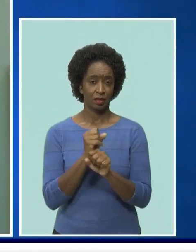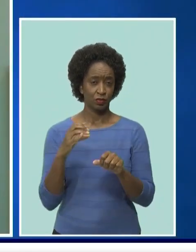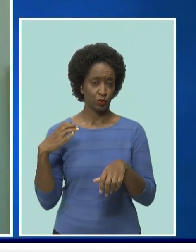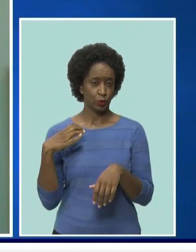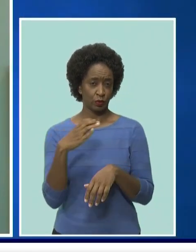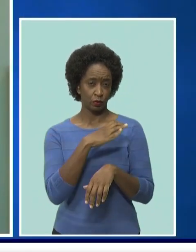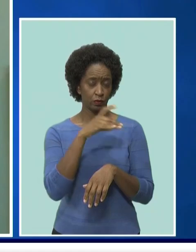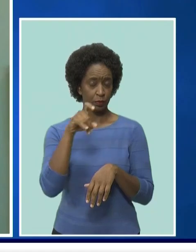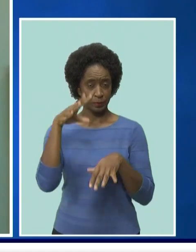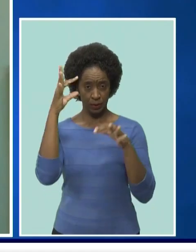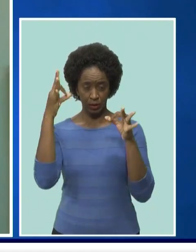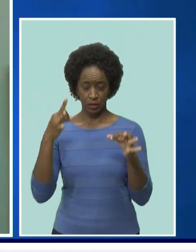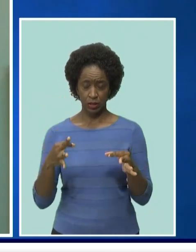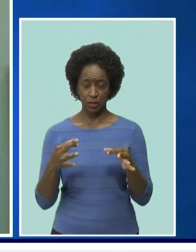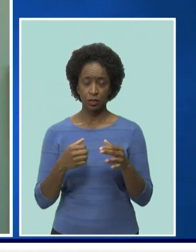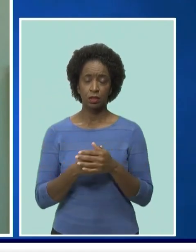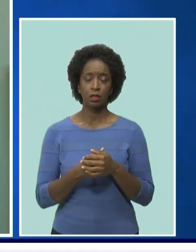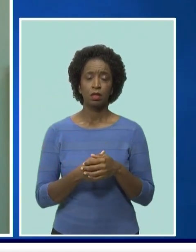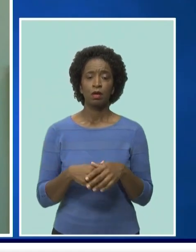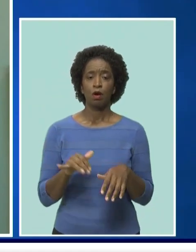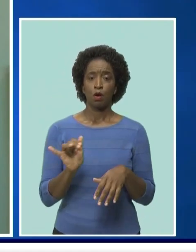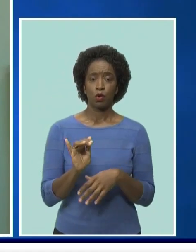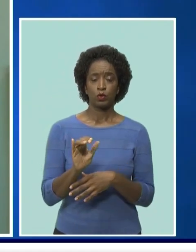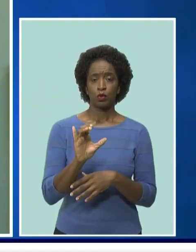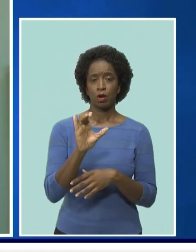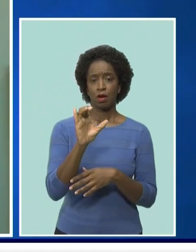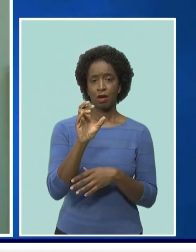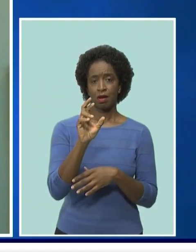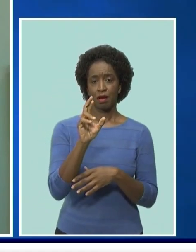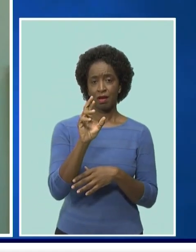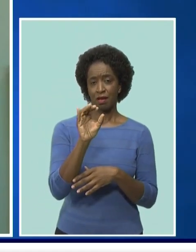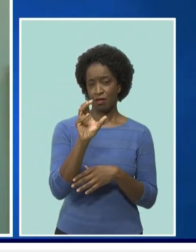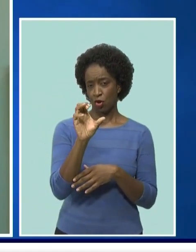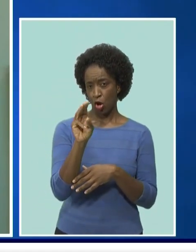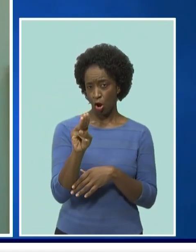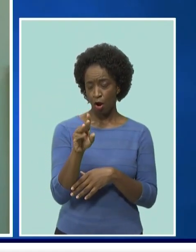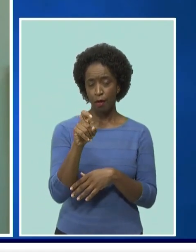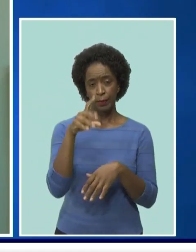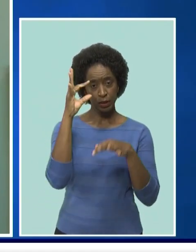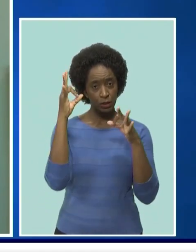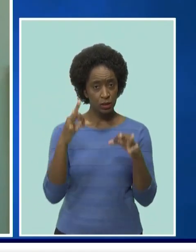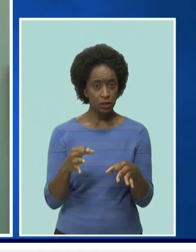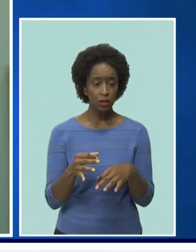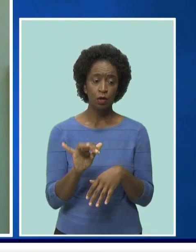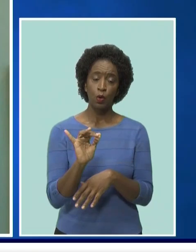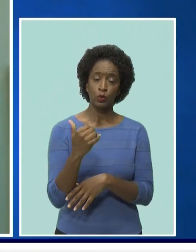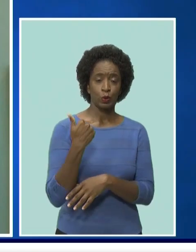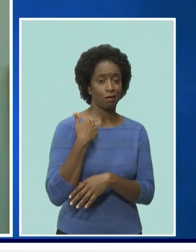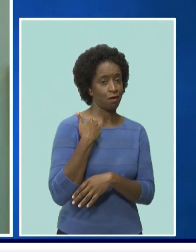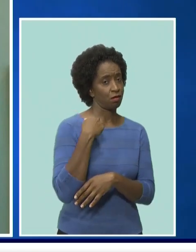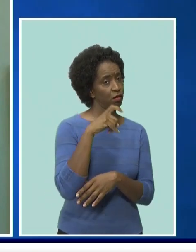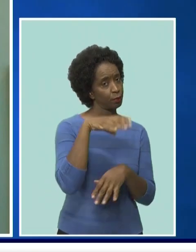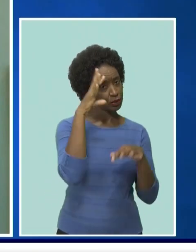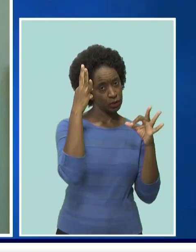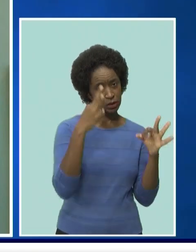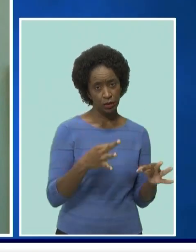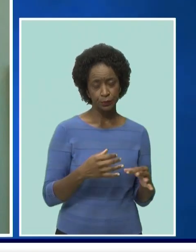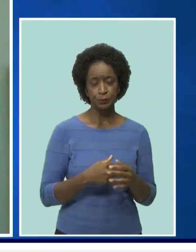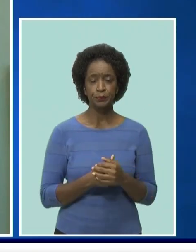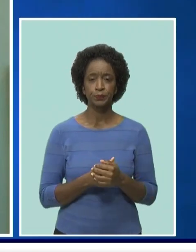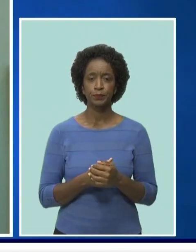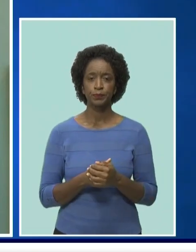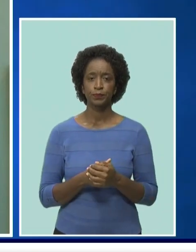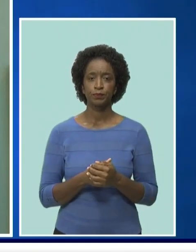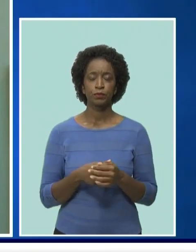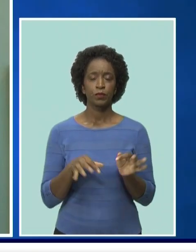decision. CARICOM has to make a decision. Countries like Canada have to make decisions. So it is important that